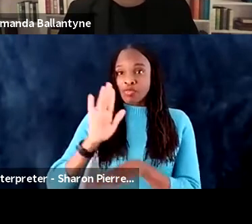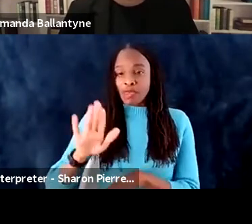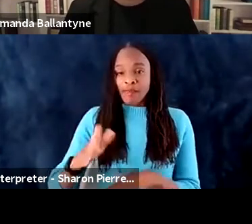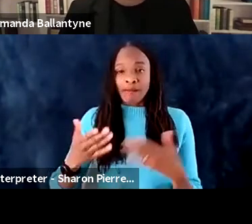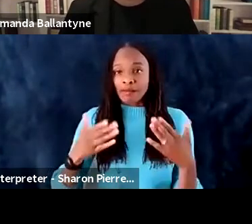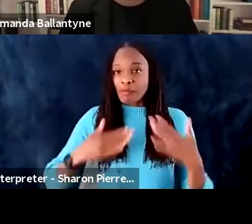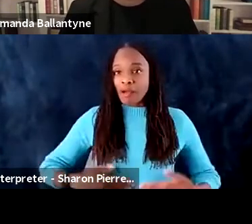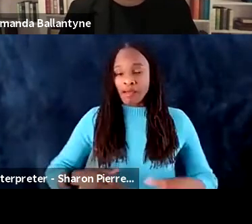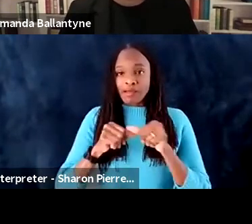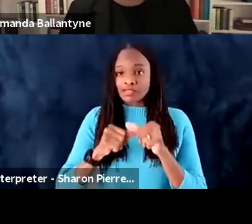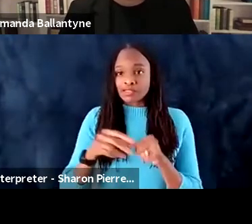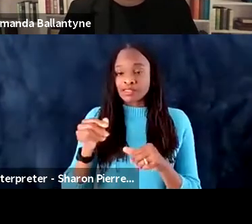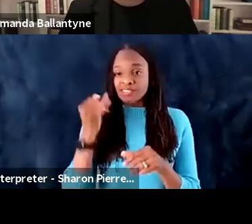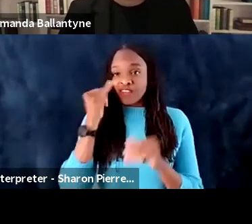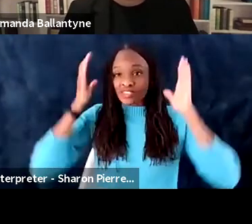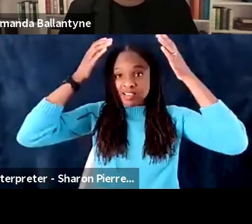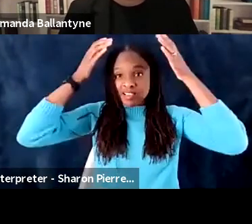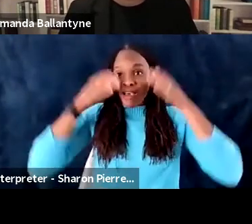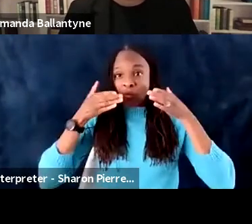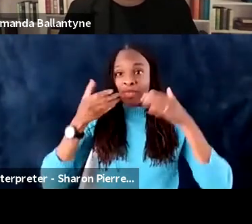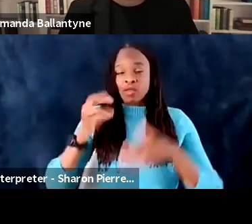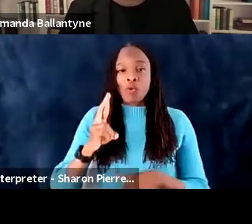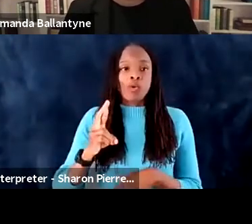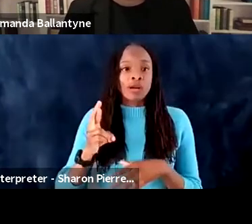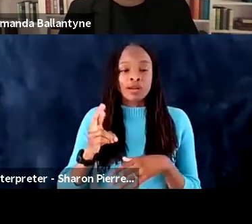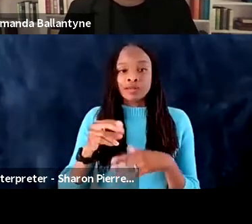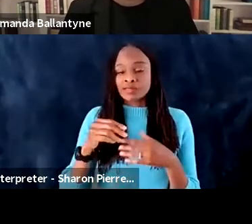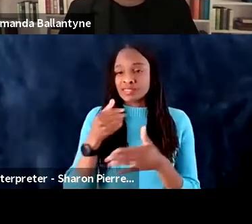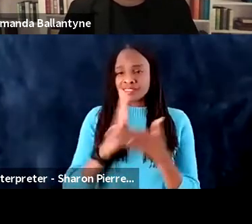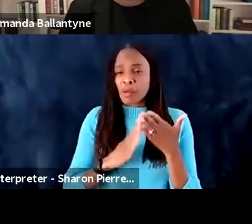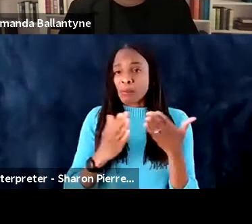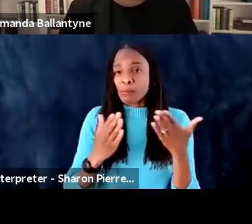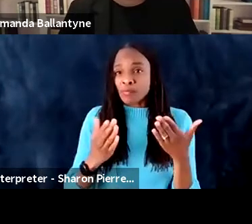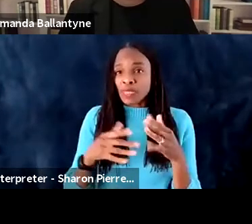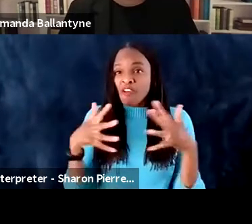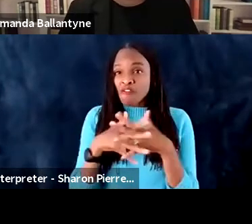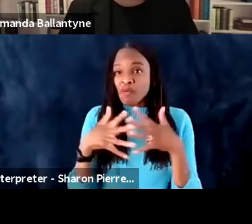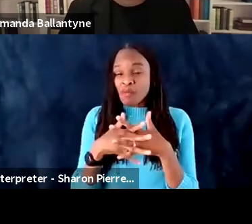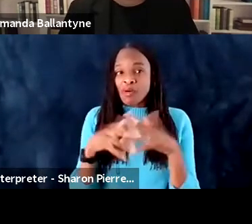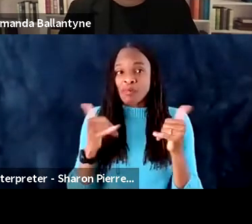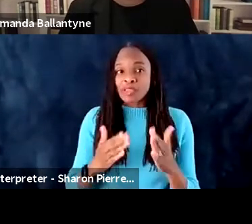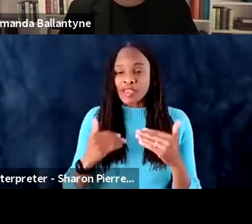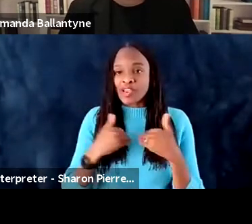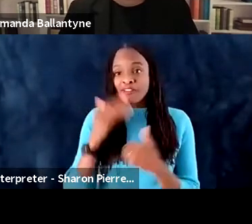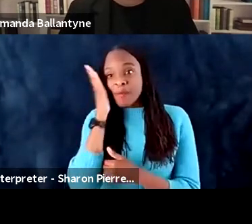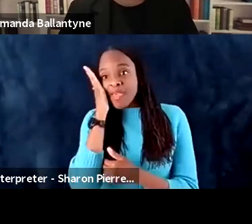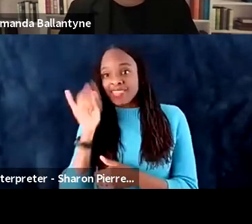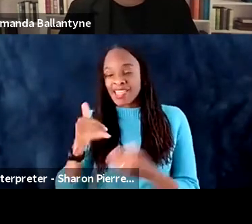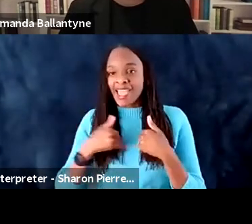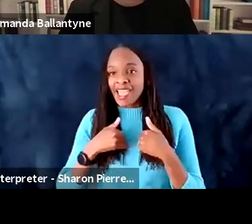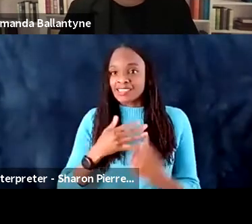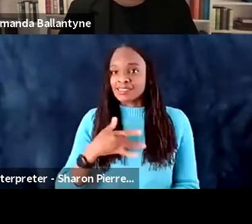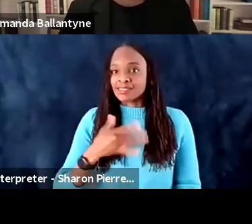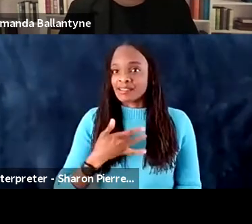helmet, or there's even a story about some football players having beds that have sensors and monitors